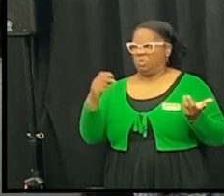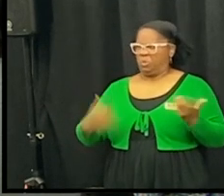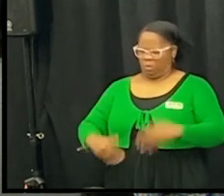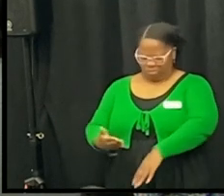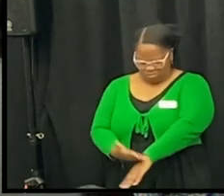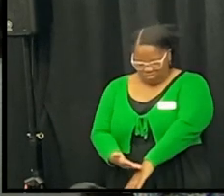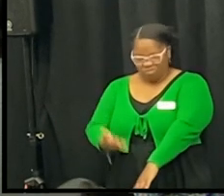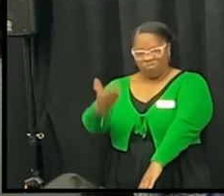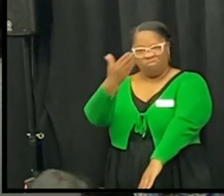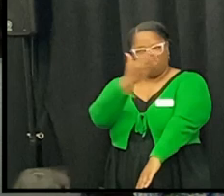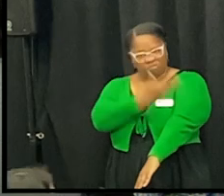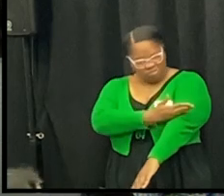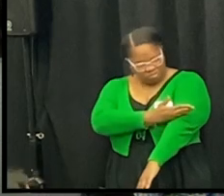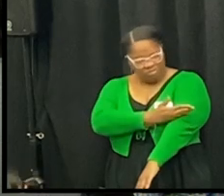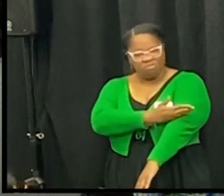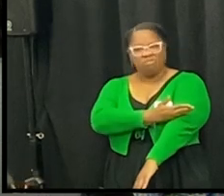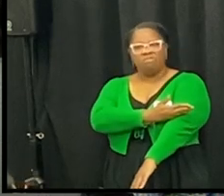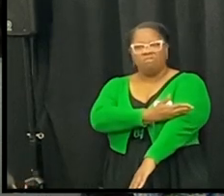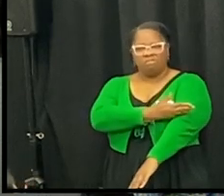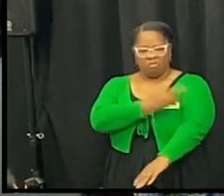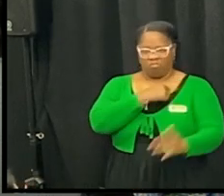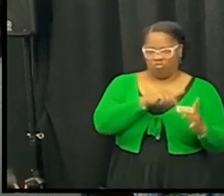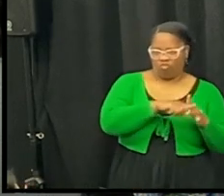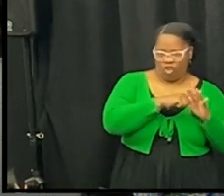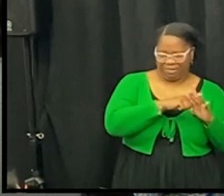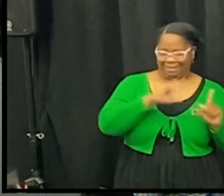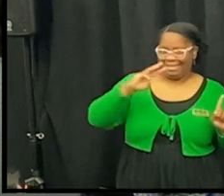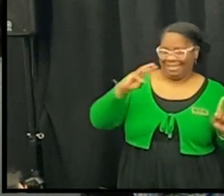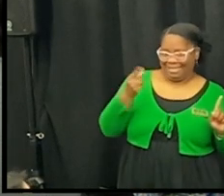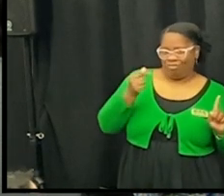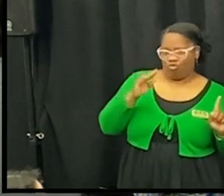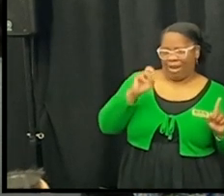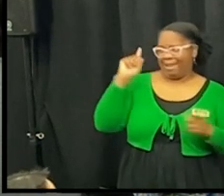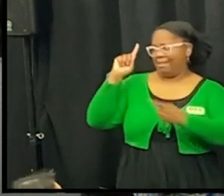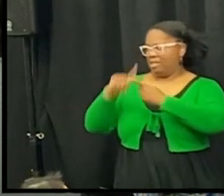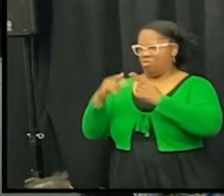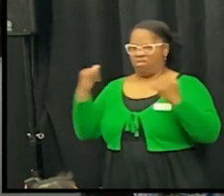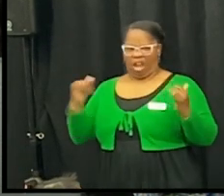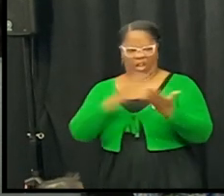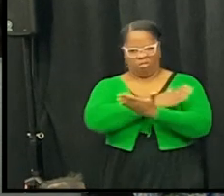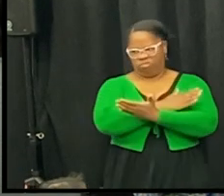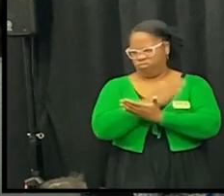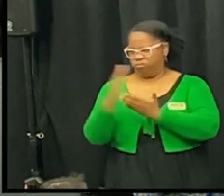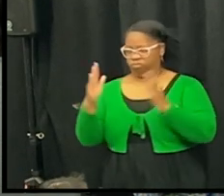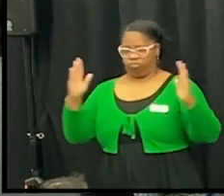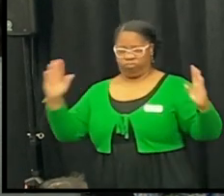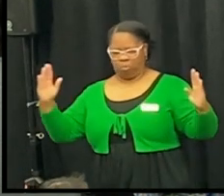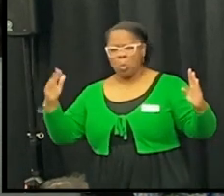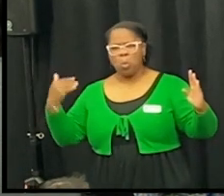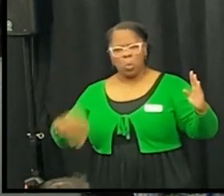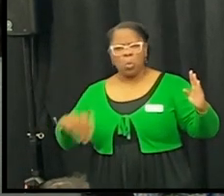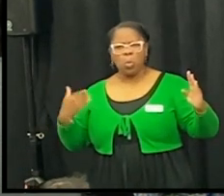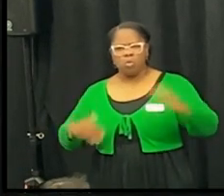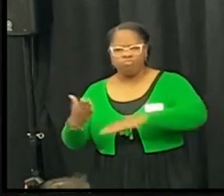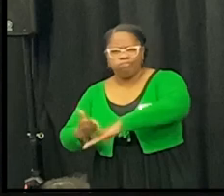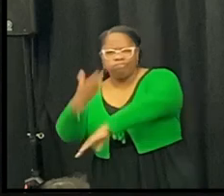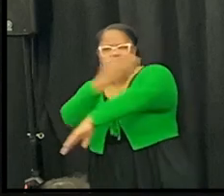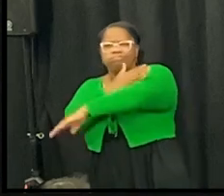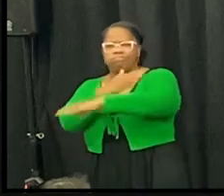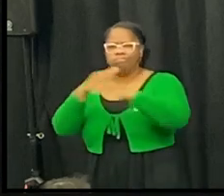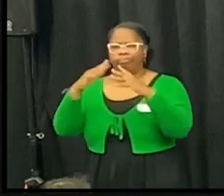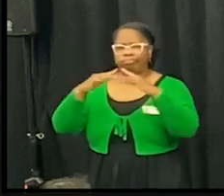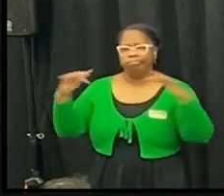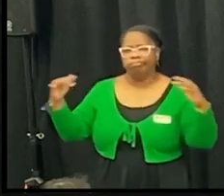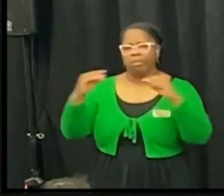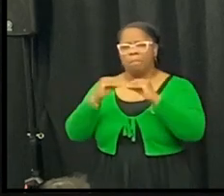I mean, from when I was in sixth grade to now, I do see a lot more diversity in the